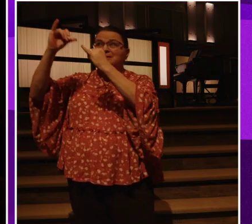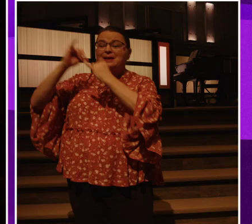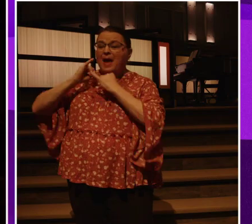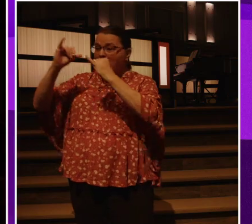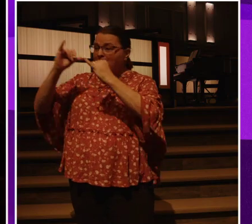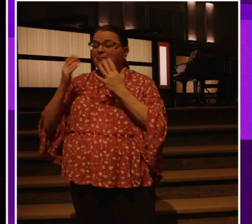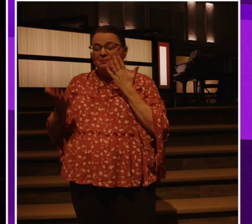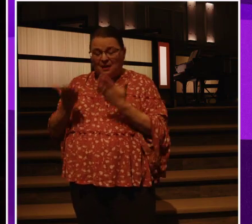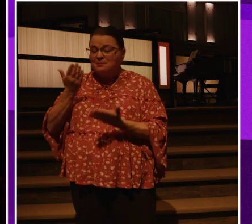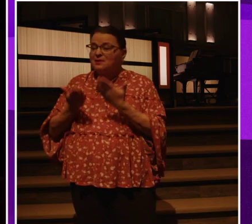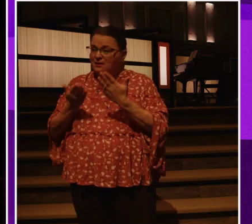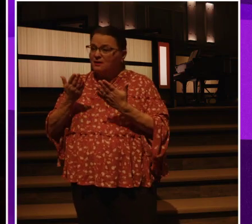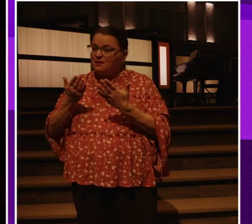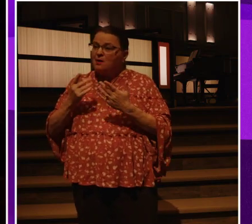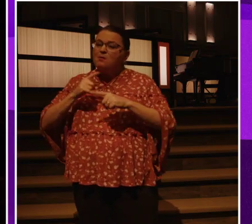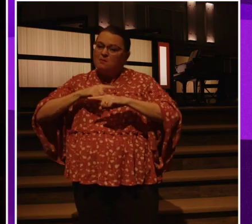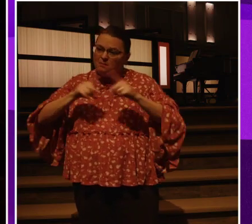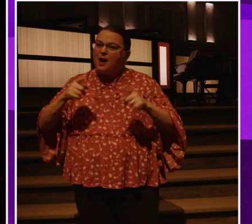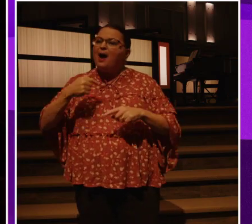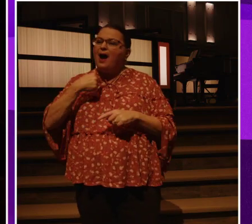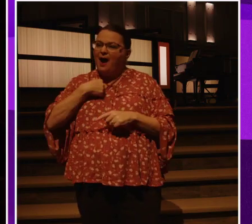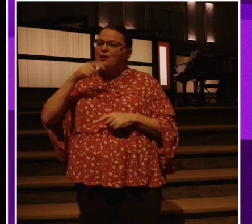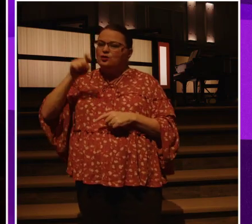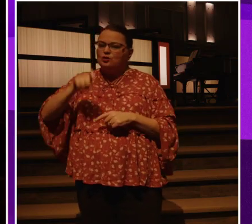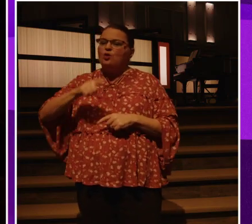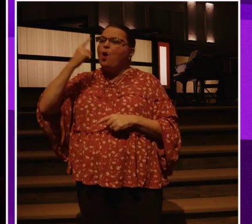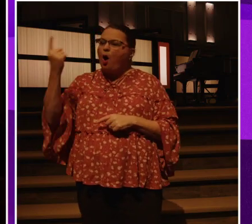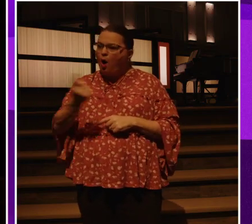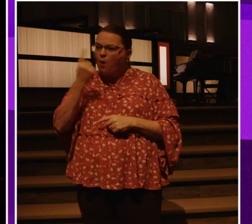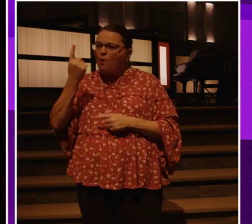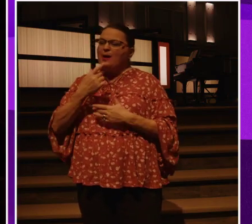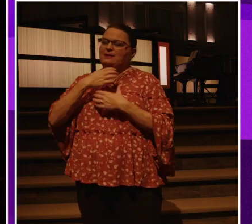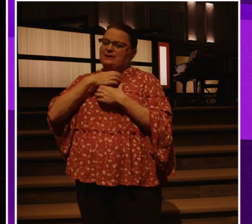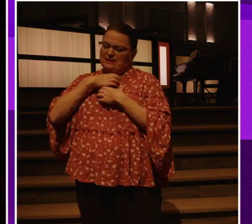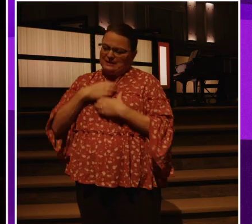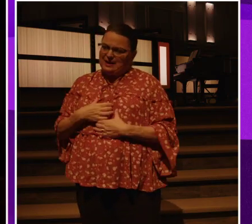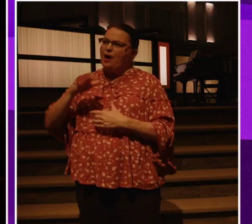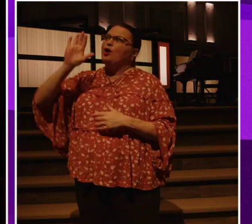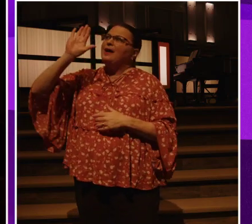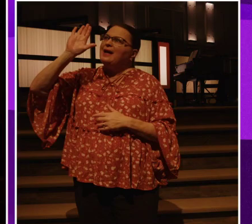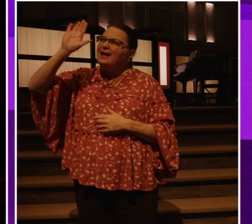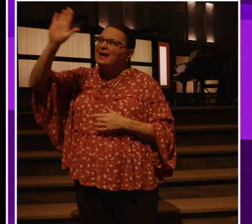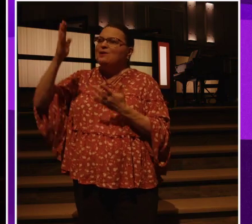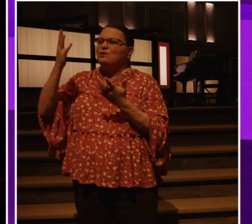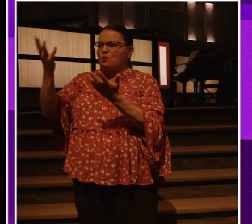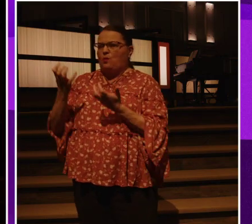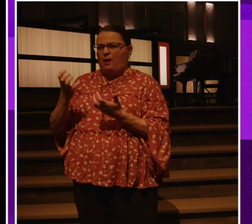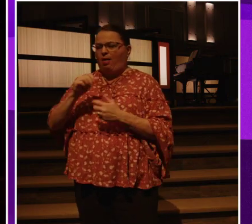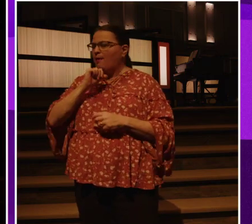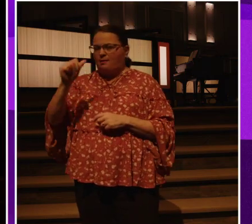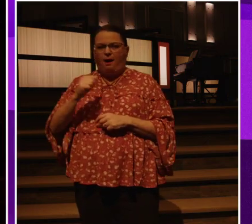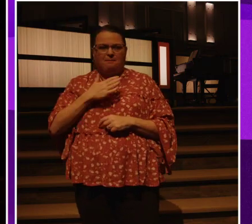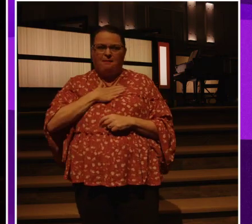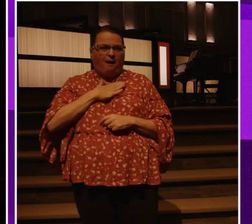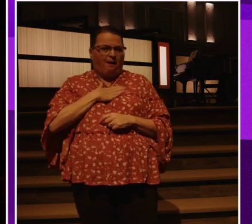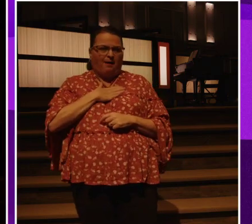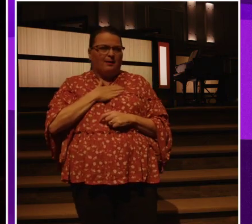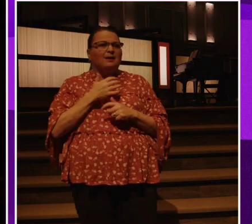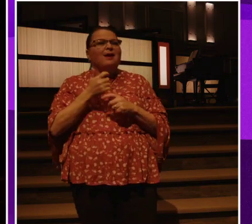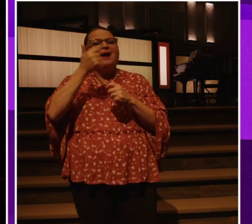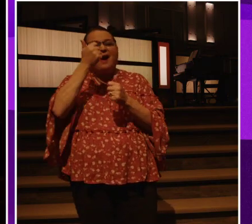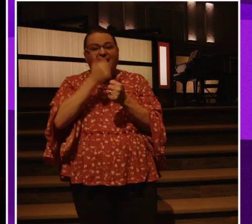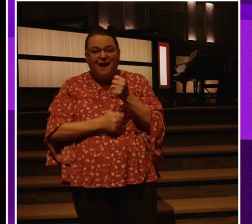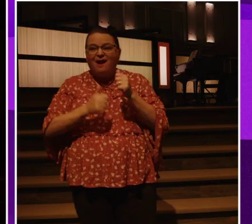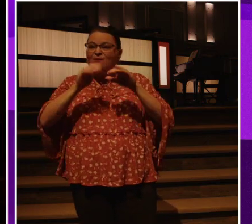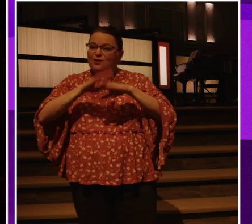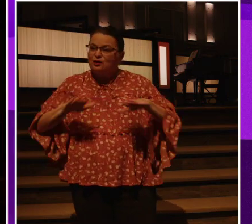true, I always ought to desire His will and not mine. But every child of God